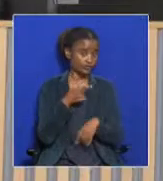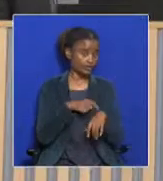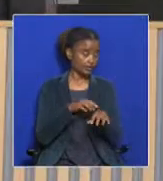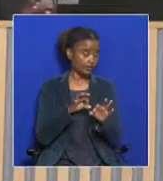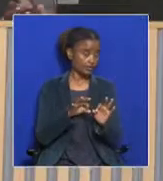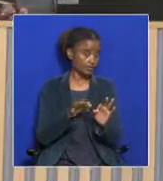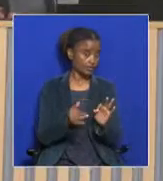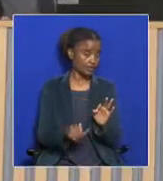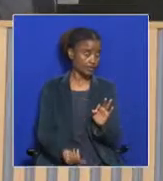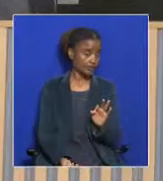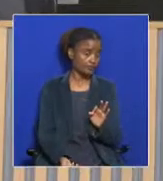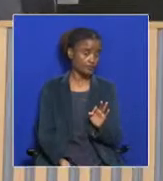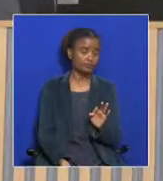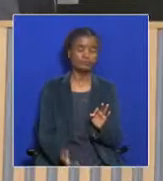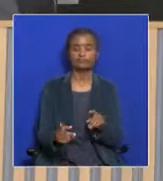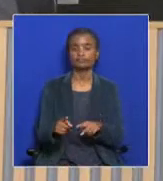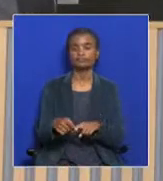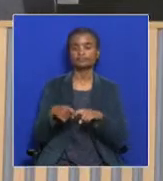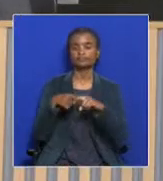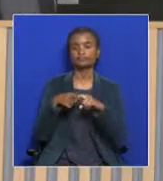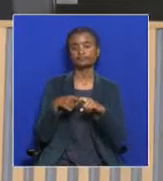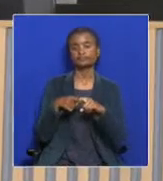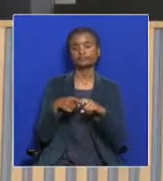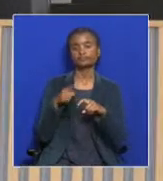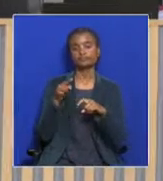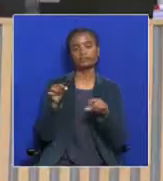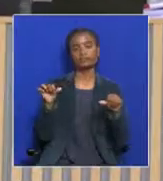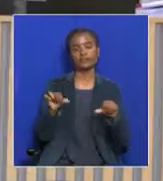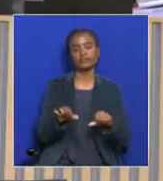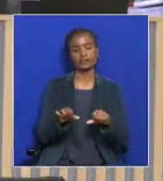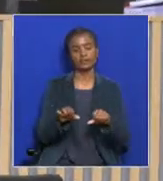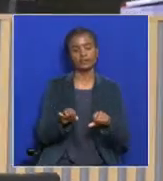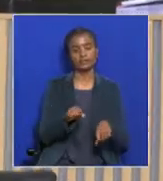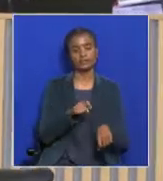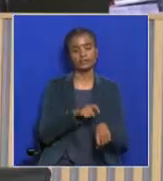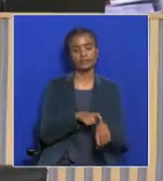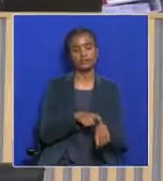Let's adjourn and resume at 2:10. Thank you.